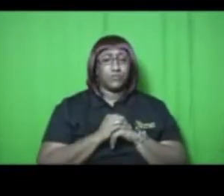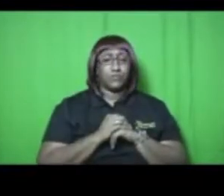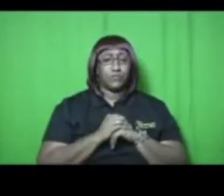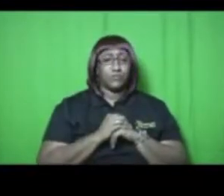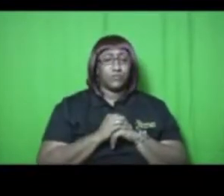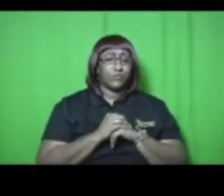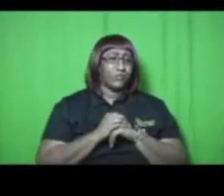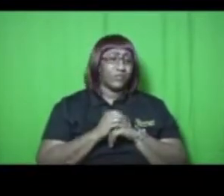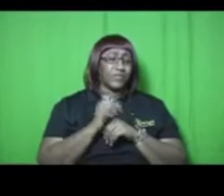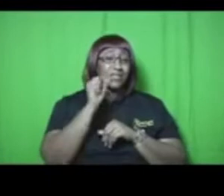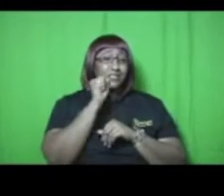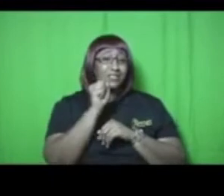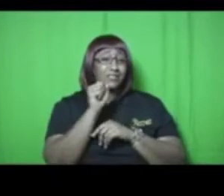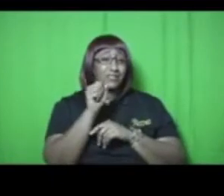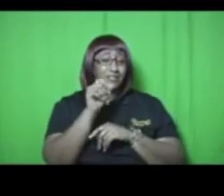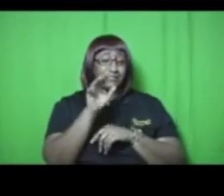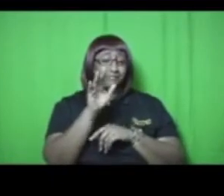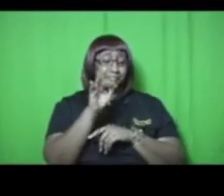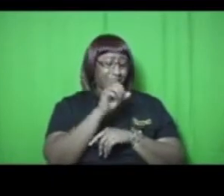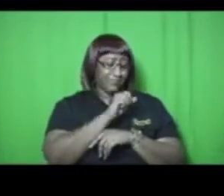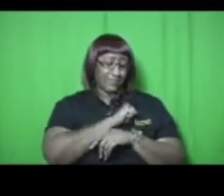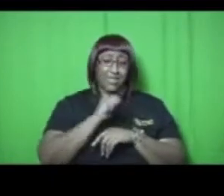Georgia did something nobody thought they'd do.